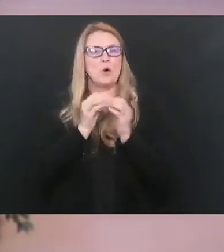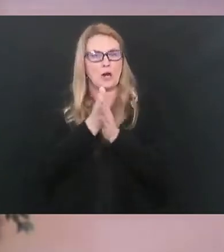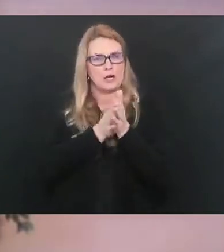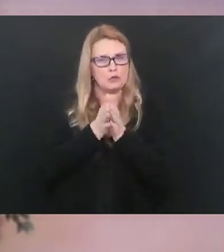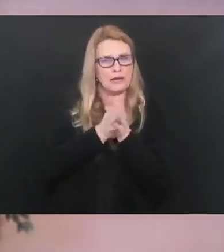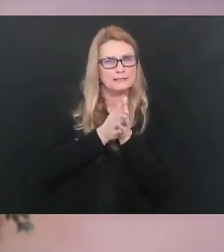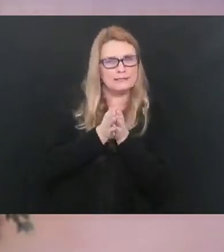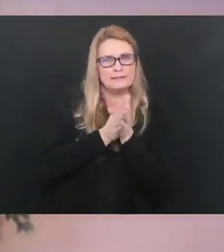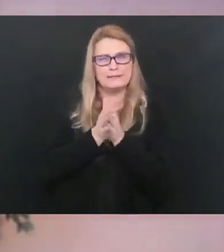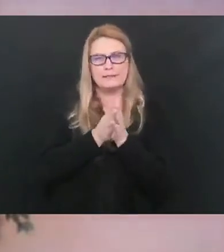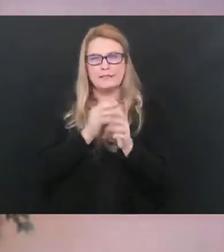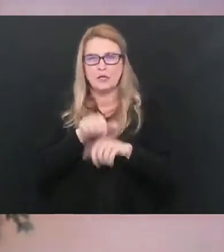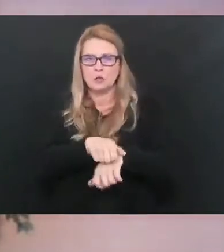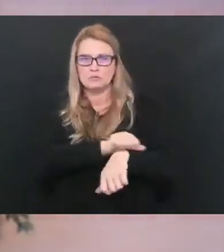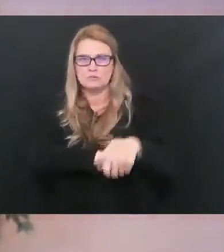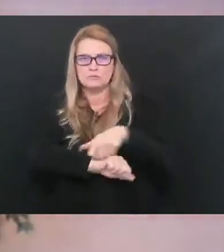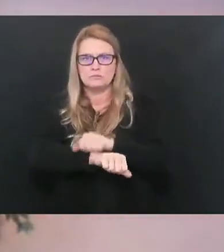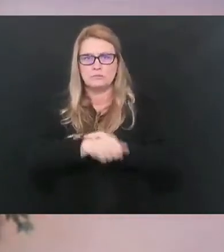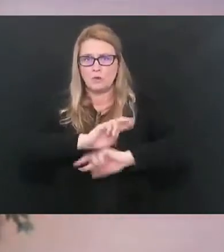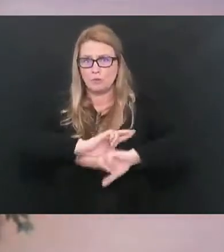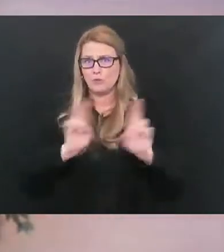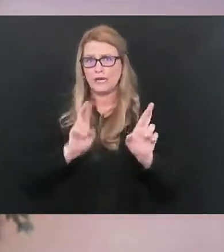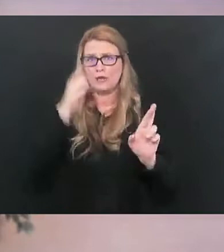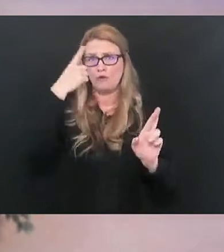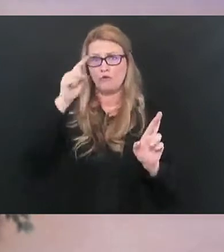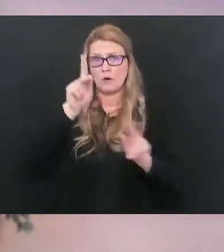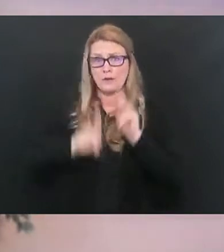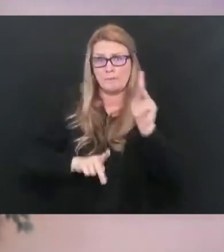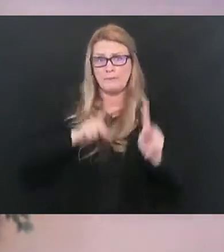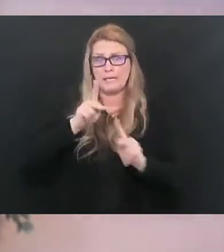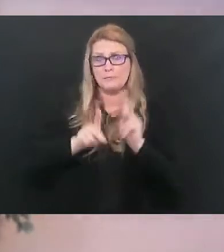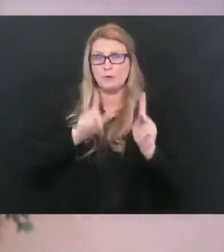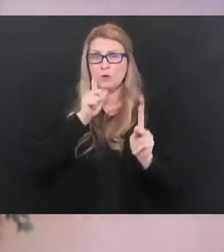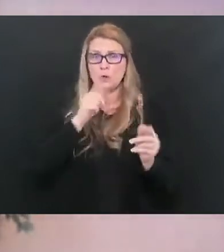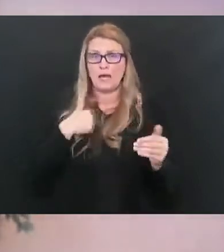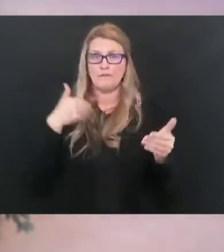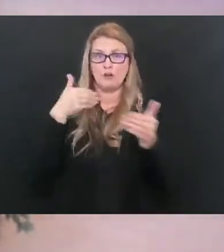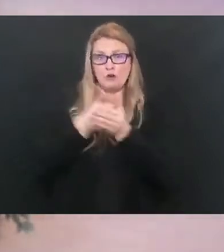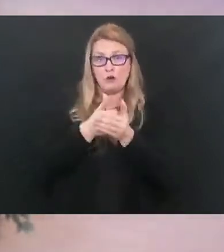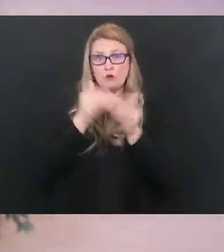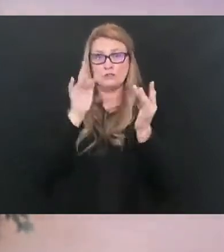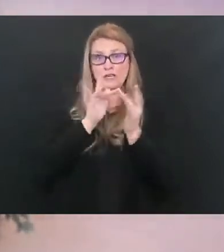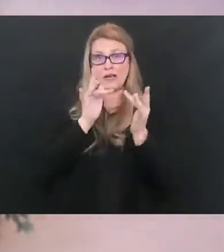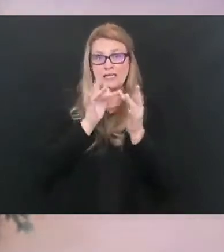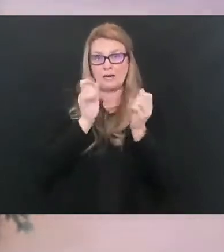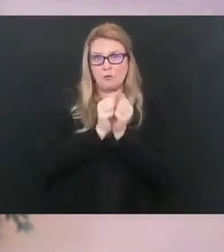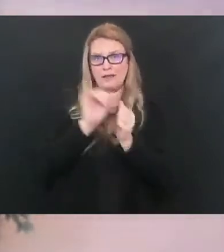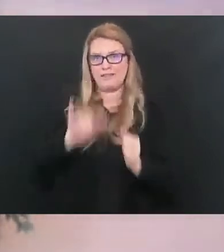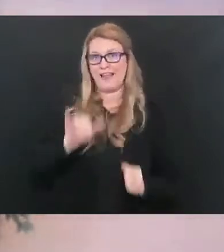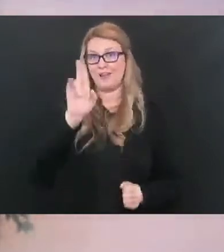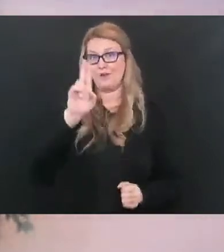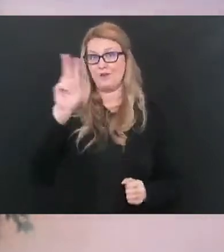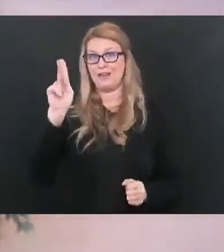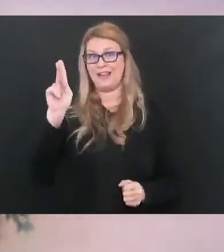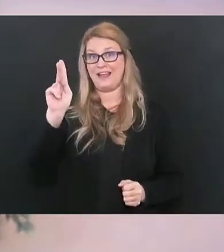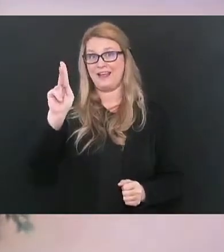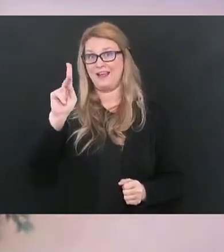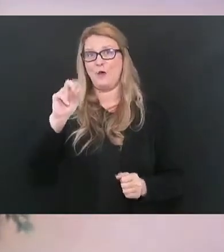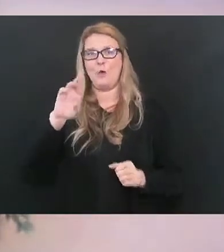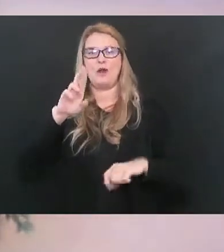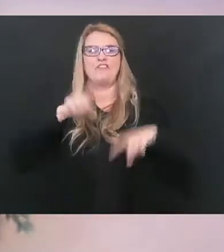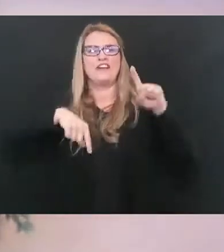about mandating that those people who are close contacts of folks with the viral variants have a